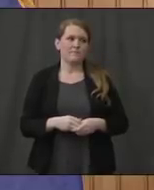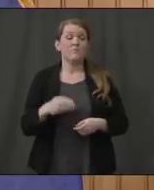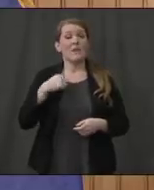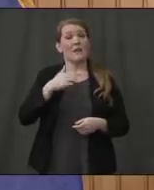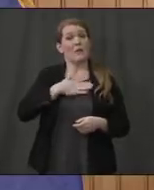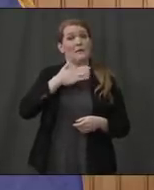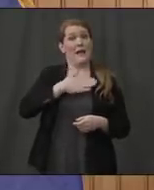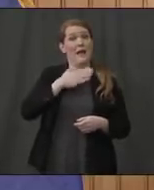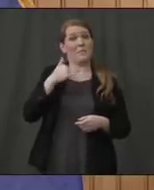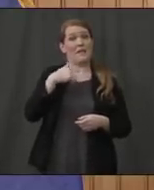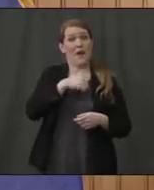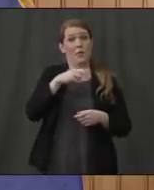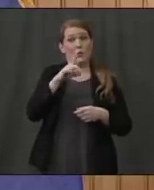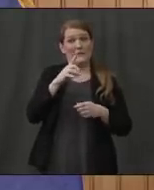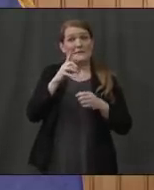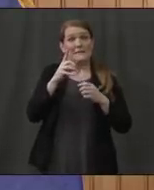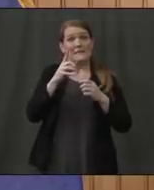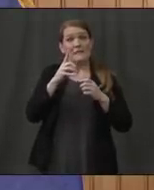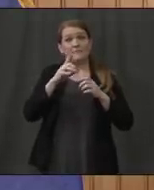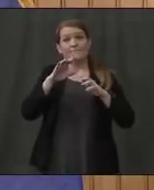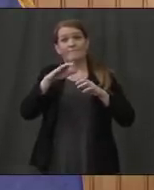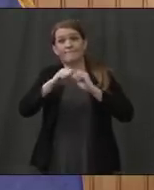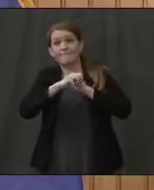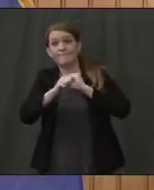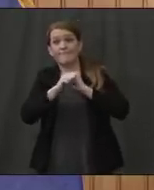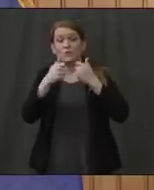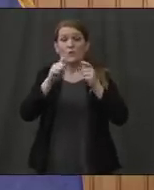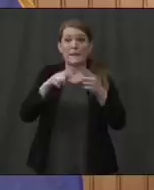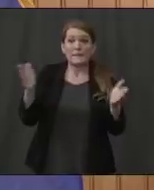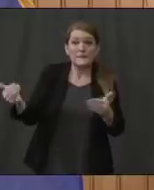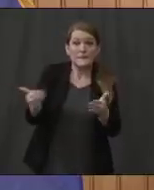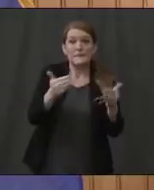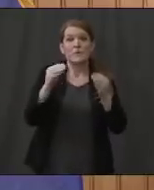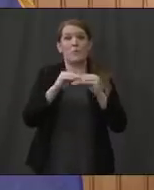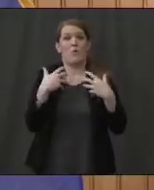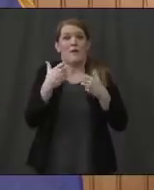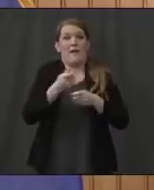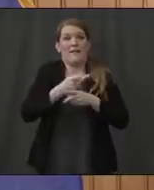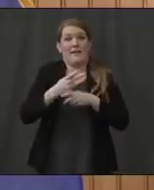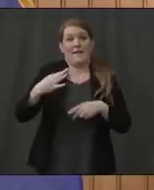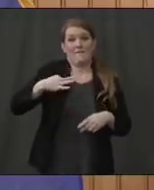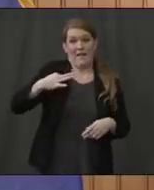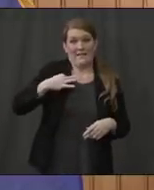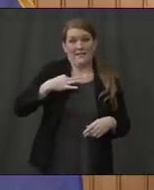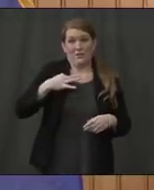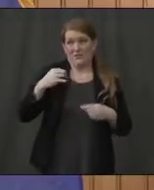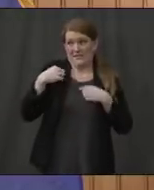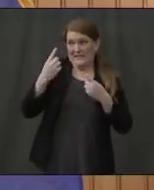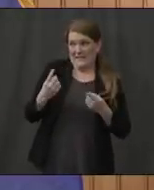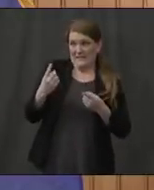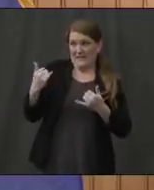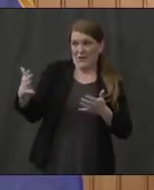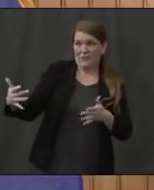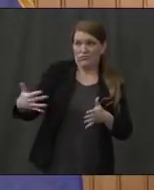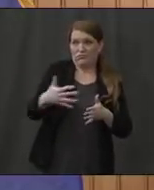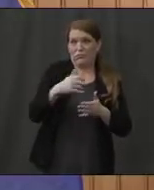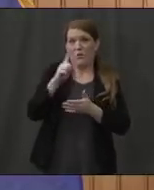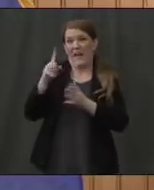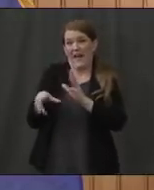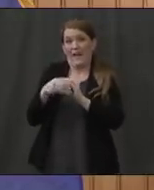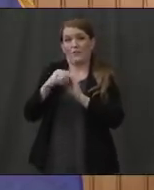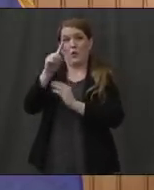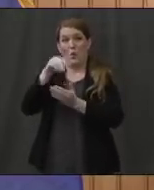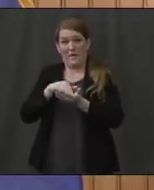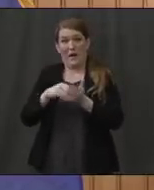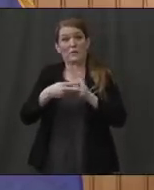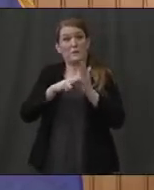for more healthcare volunteers. And in a few days, we got another 1,000. So that's 2,000 folks who